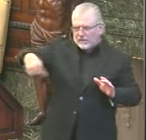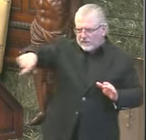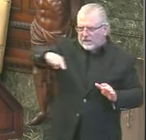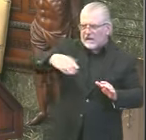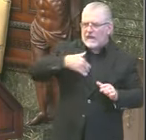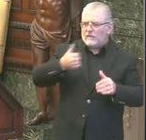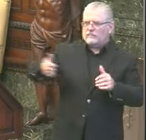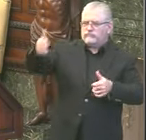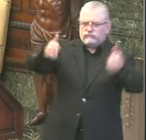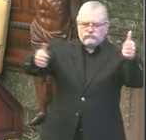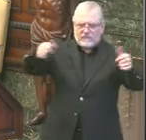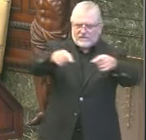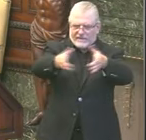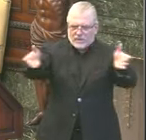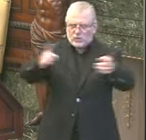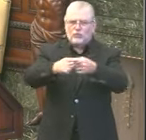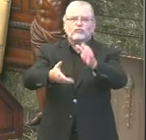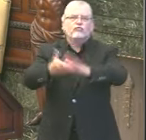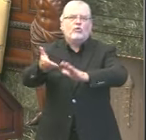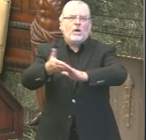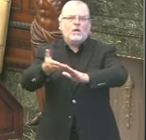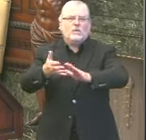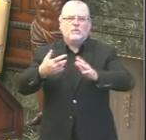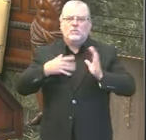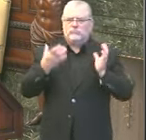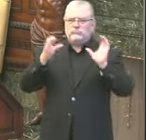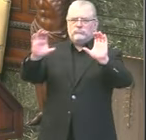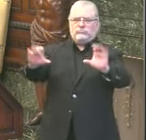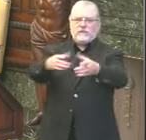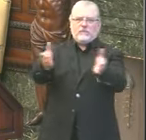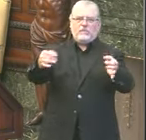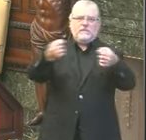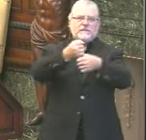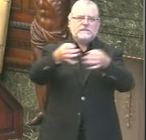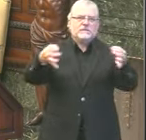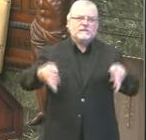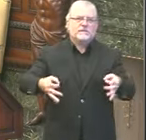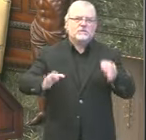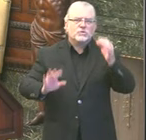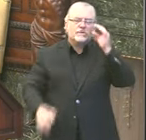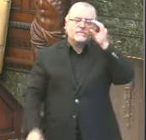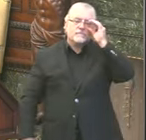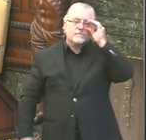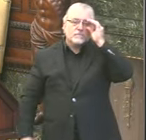making. And that was commissioner's decision along with command staff, and